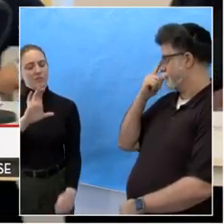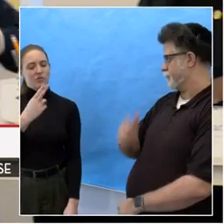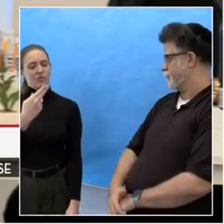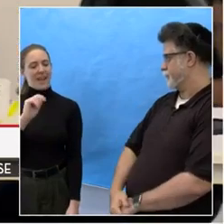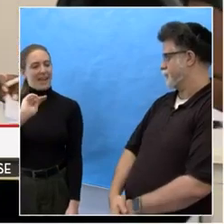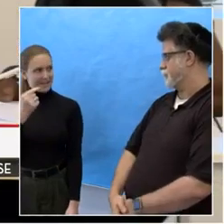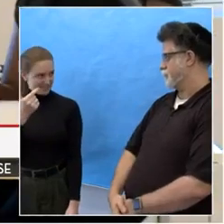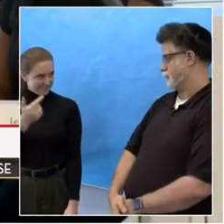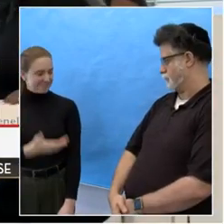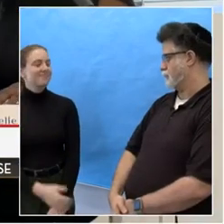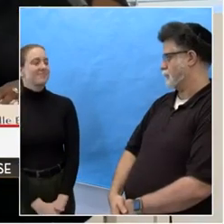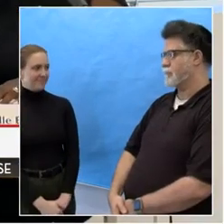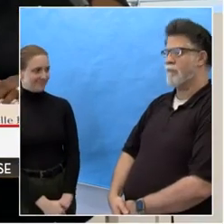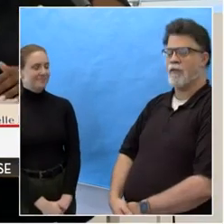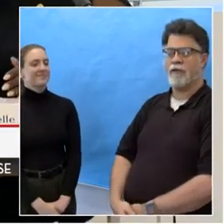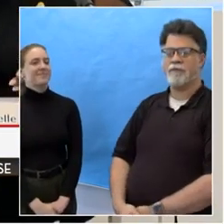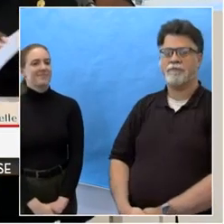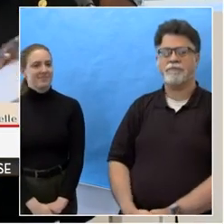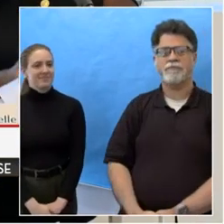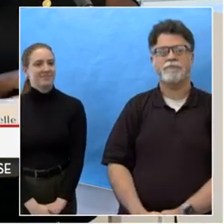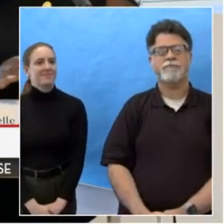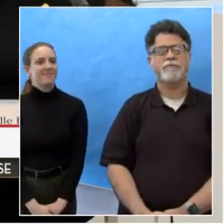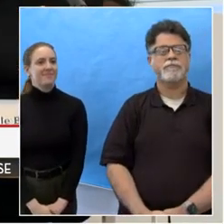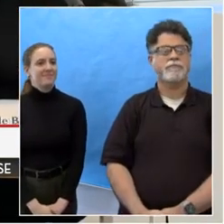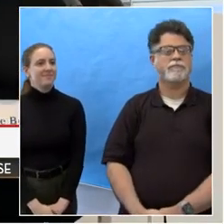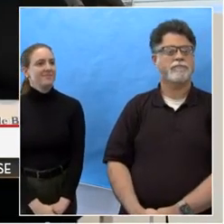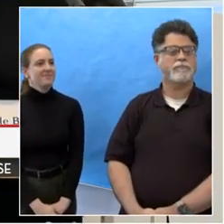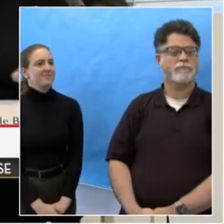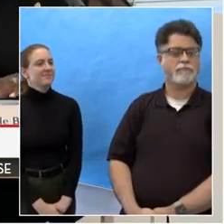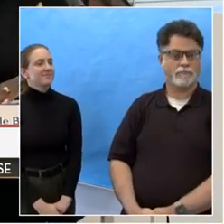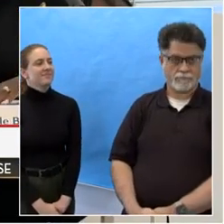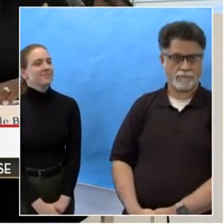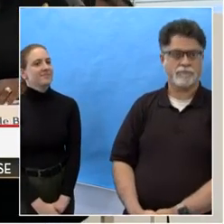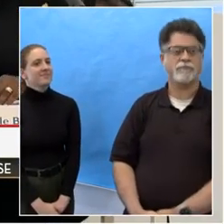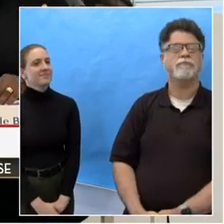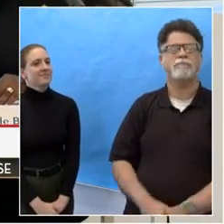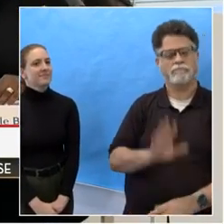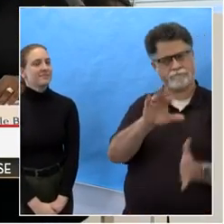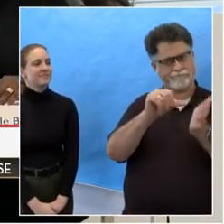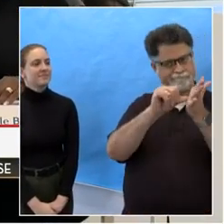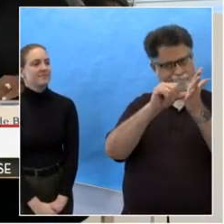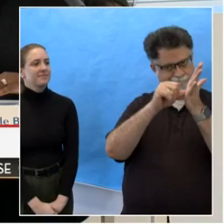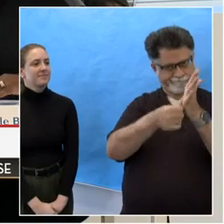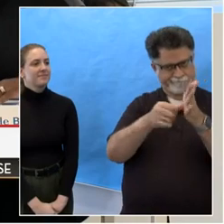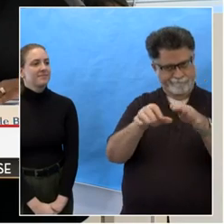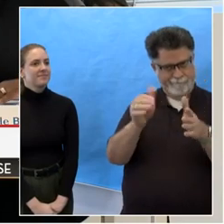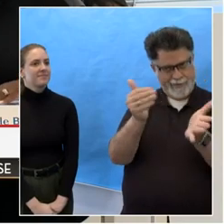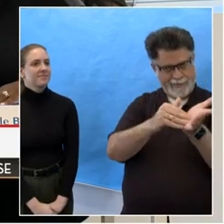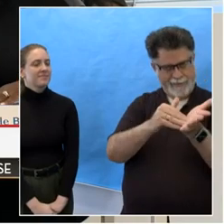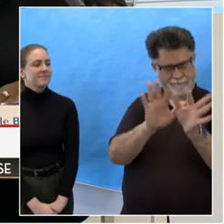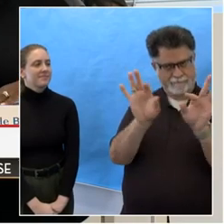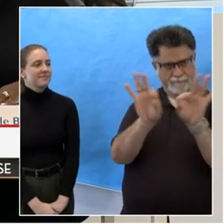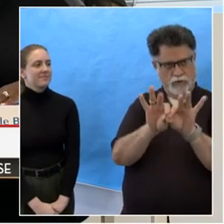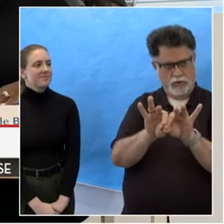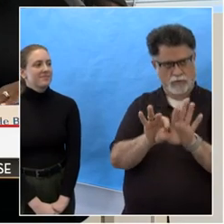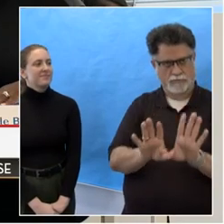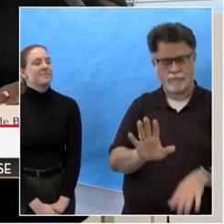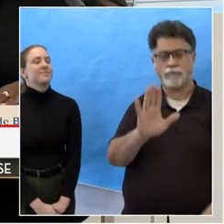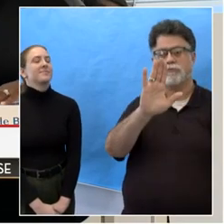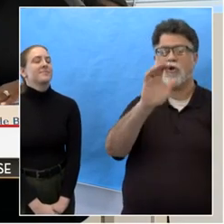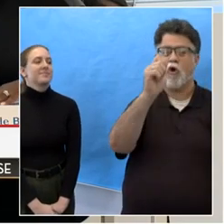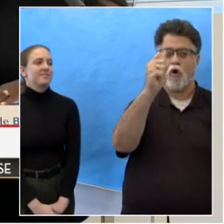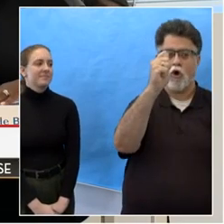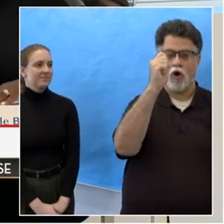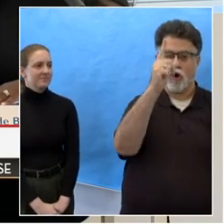Great. I want to repeat what the deputy mayor said around all of us remaining all in. I think this panel,